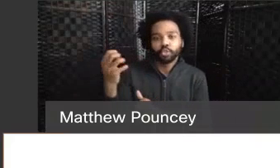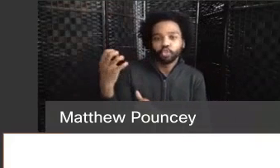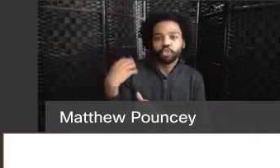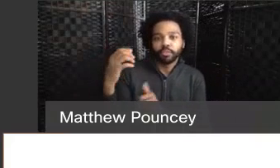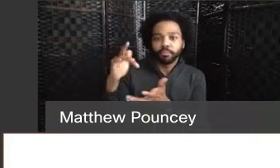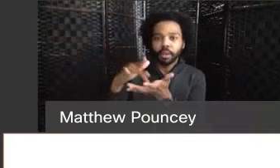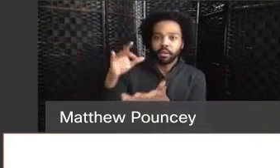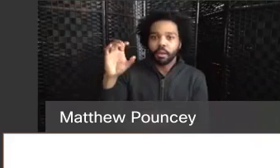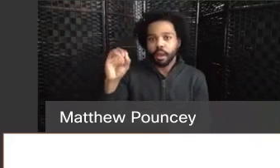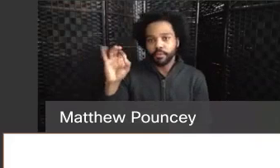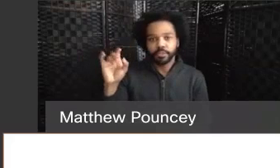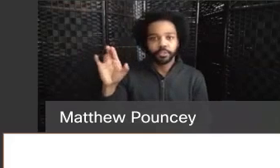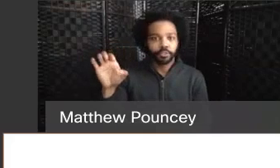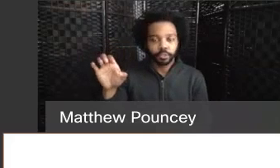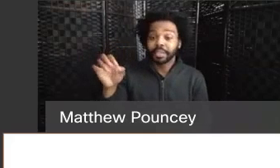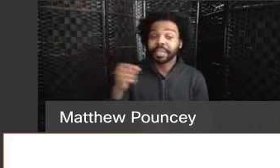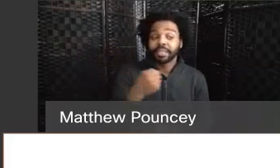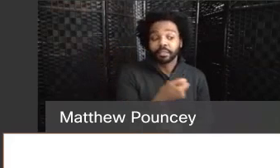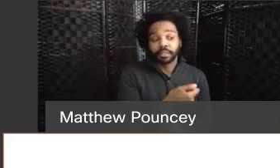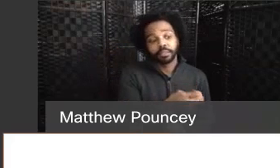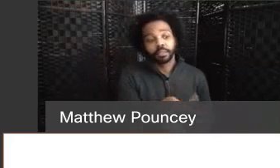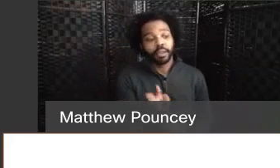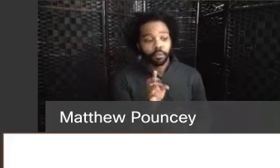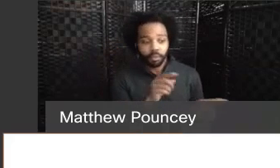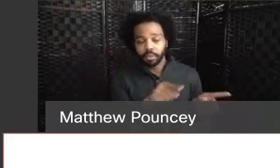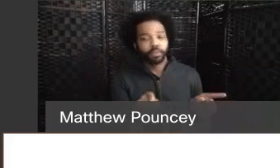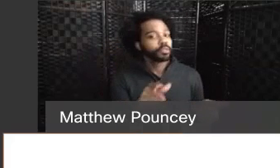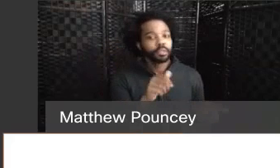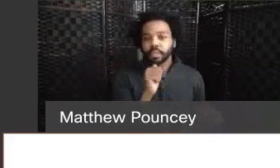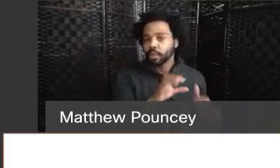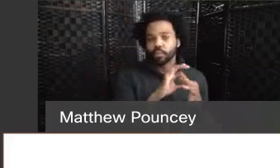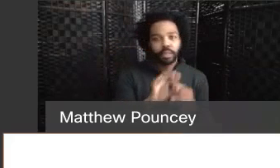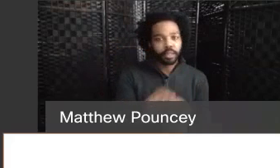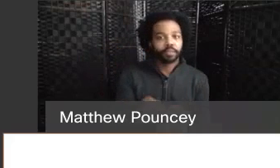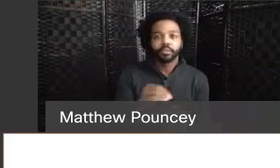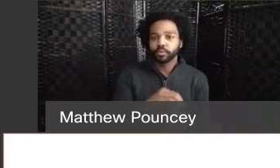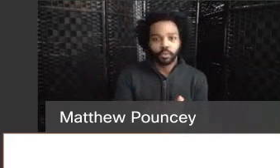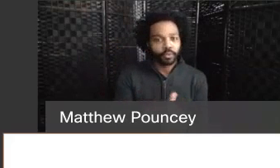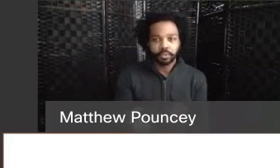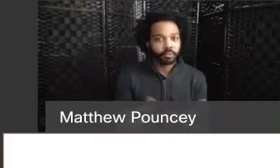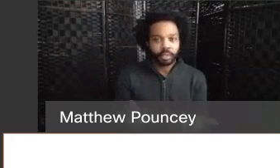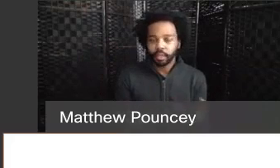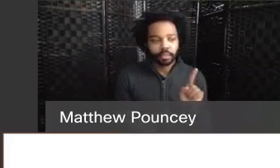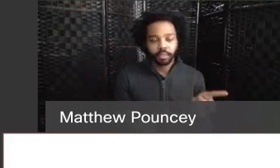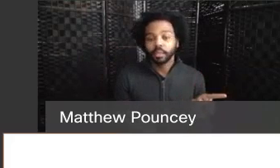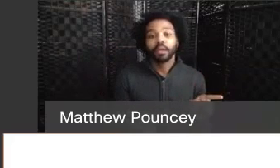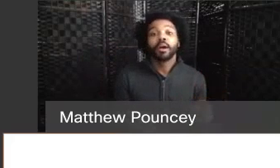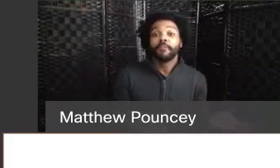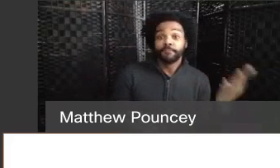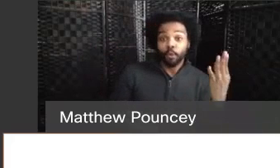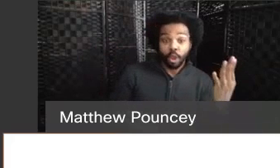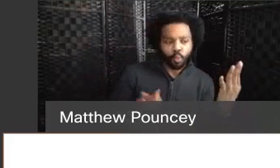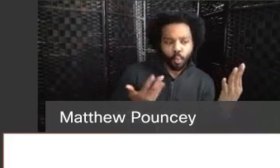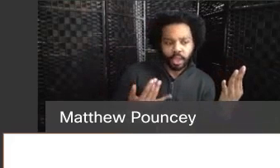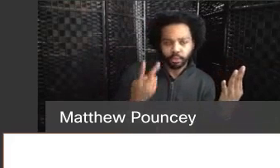were confirmed as not being COVID related. COVID was not listed as the cause of death. And for 4, we are still awaiting a